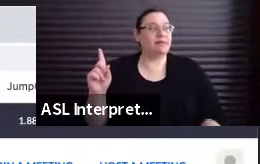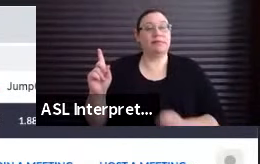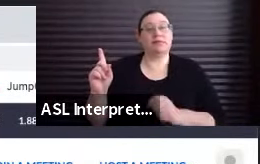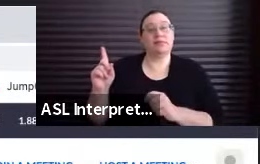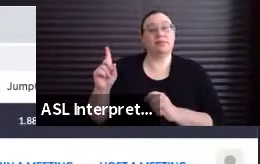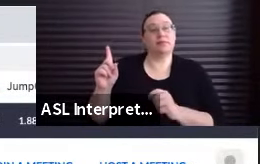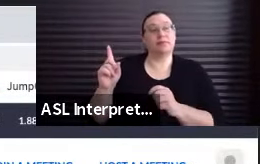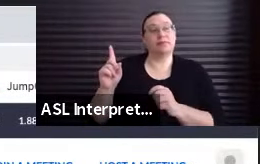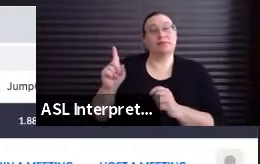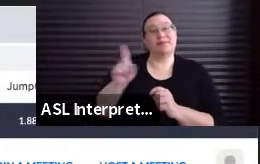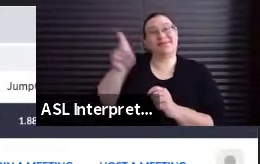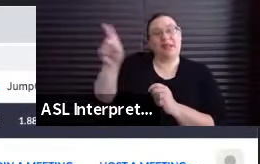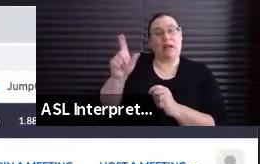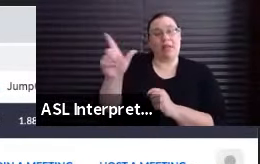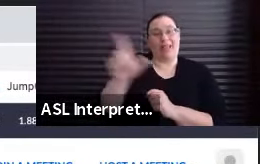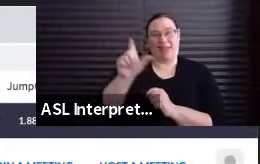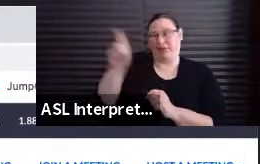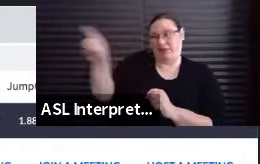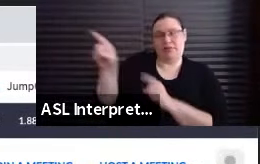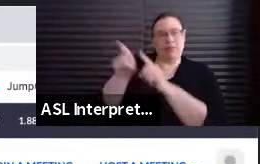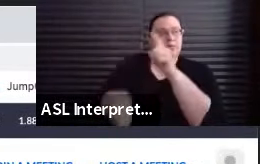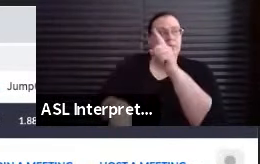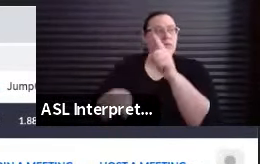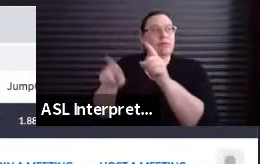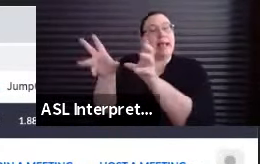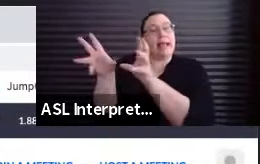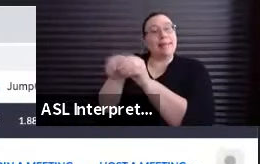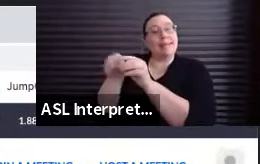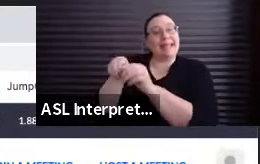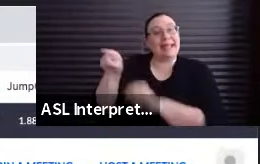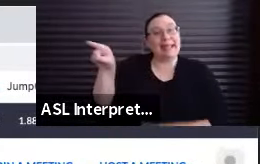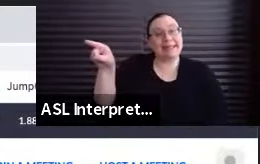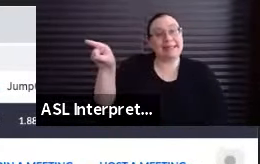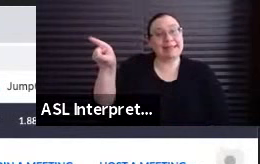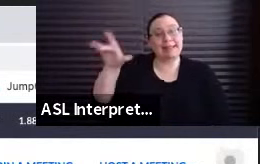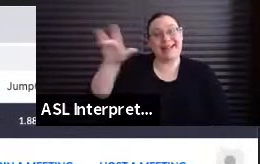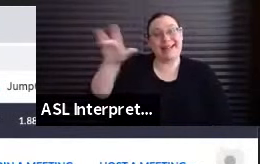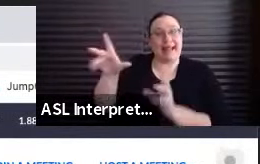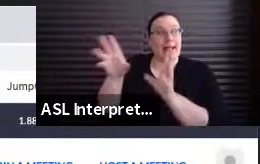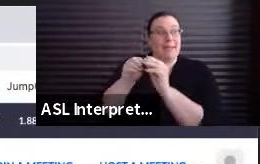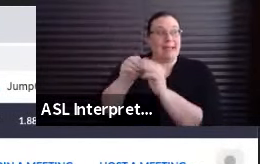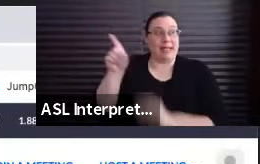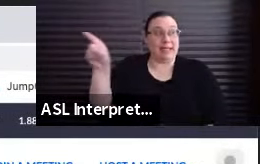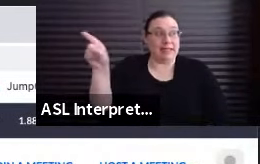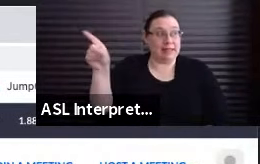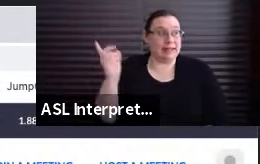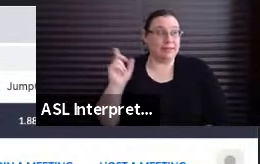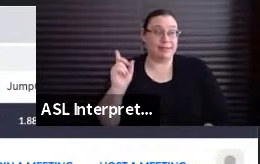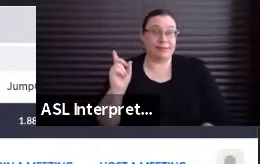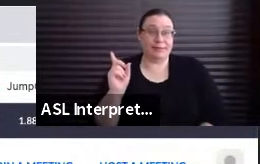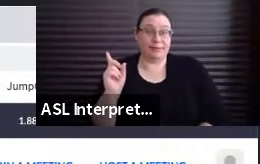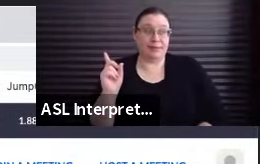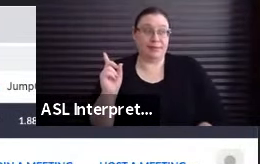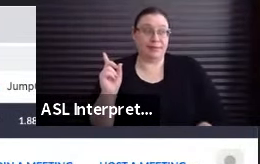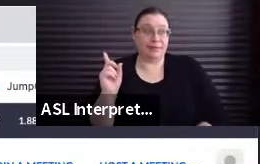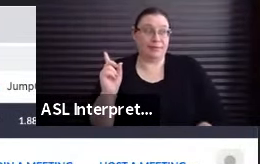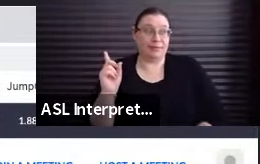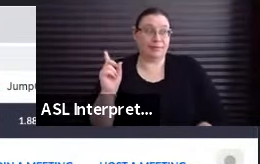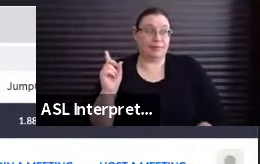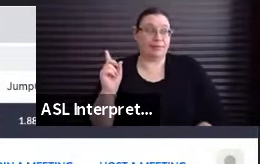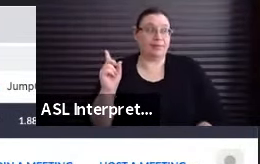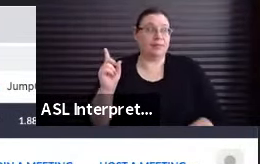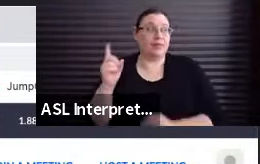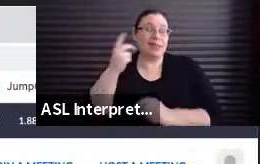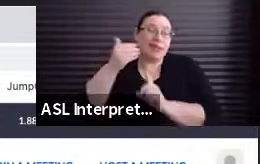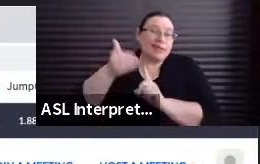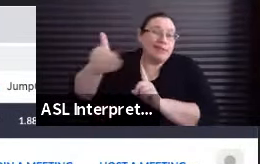see I've got a meetings button there. And when I'm here, I see all of my upcoming meetings